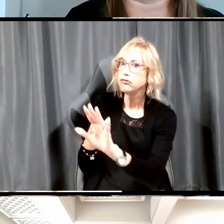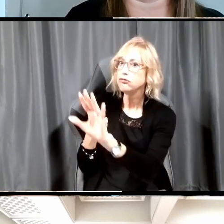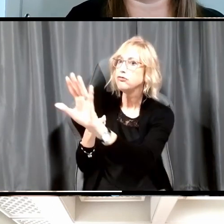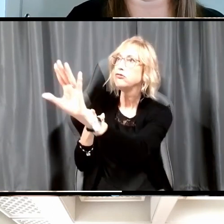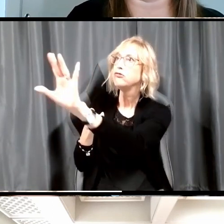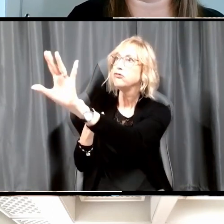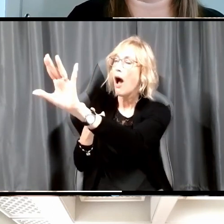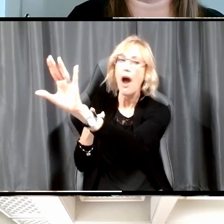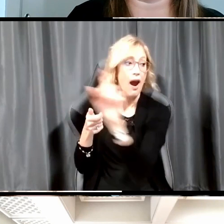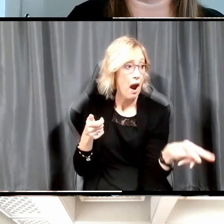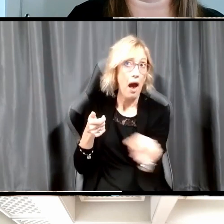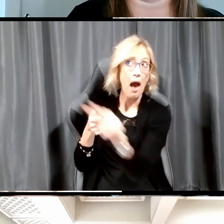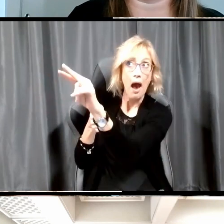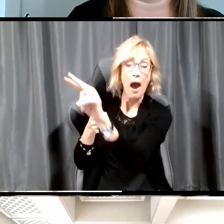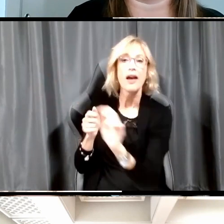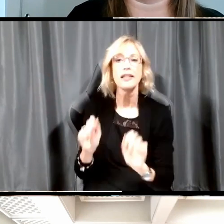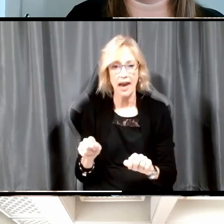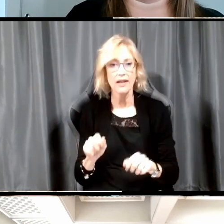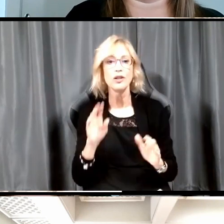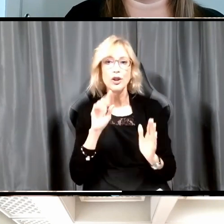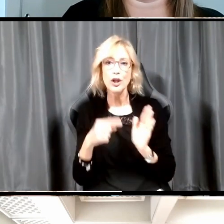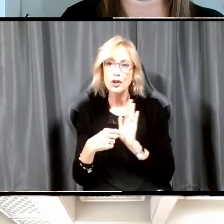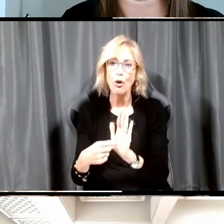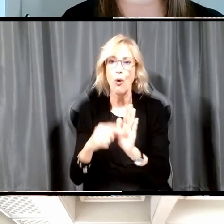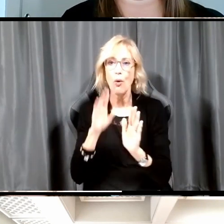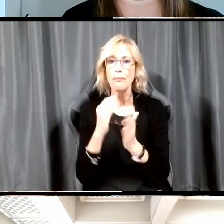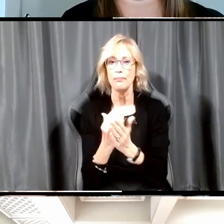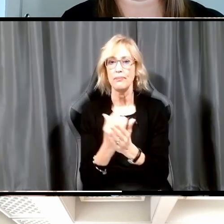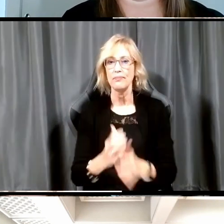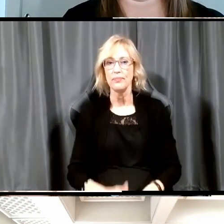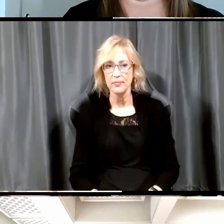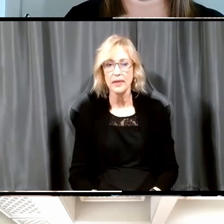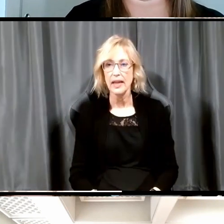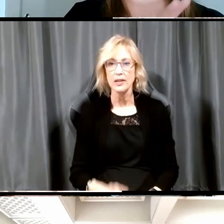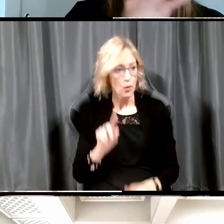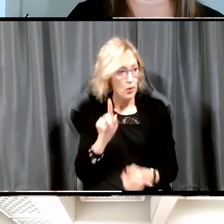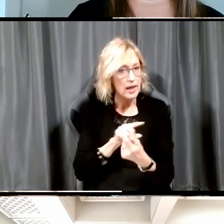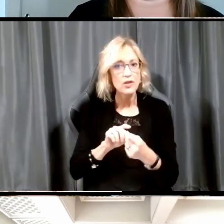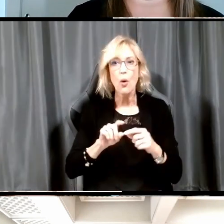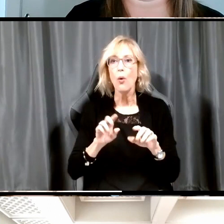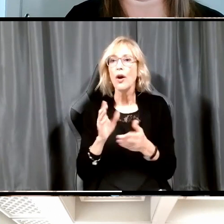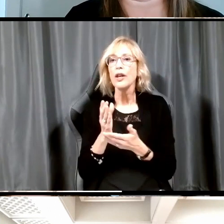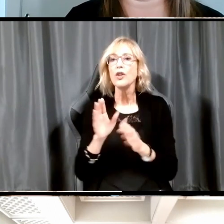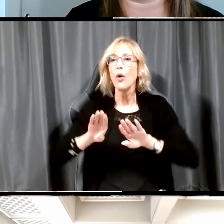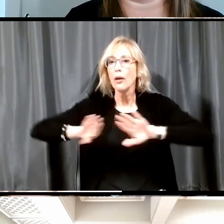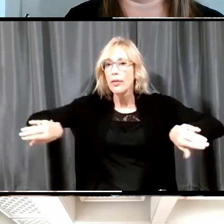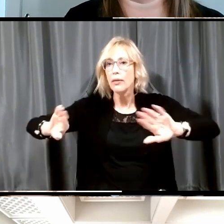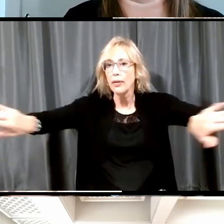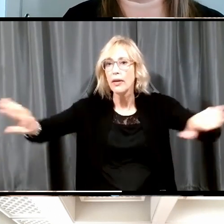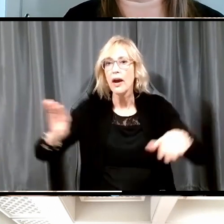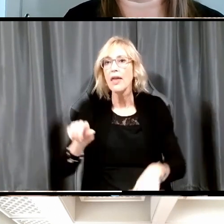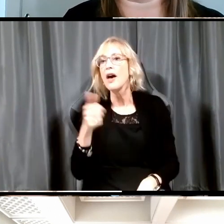objects that we're presenting or images that we're presenting. And in isolation, we eliminate some of that